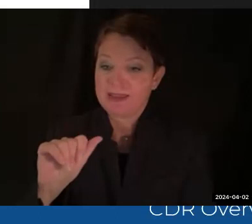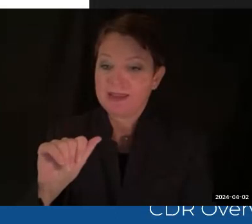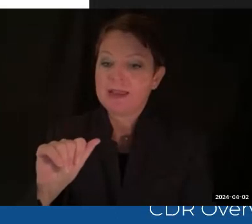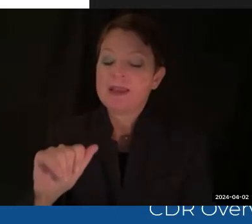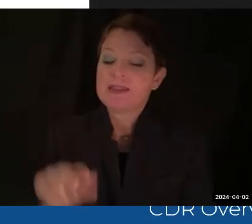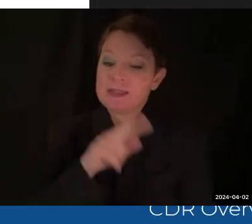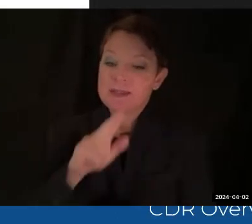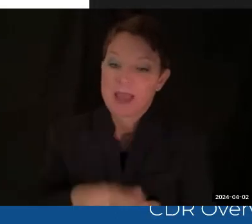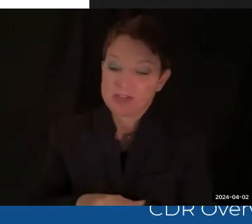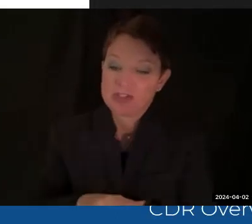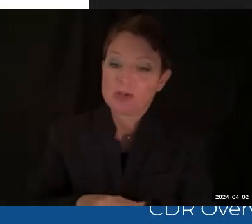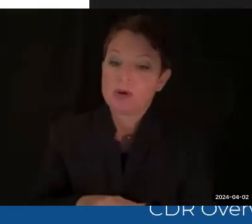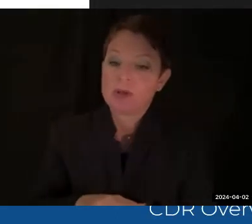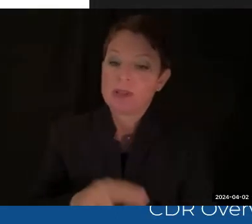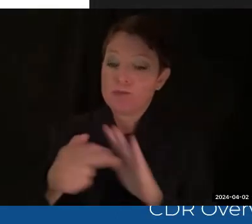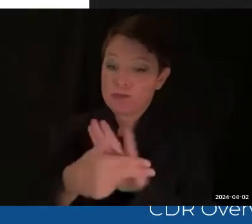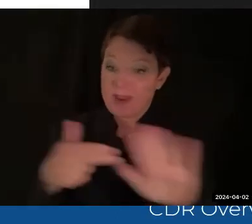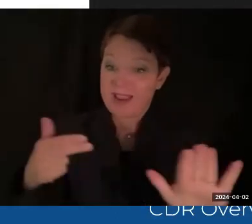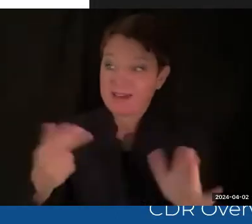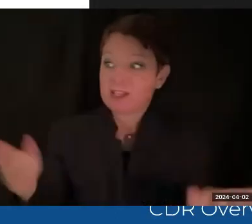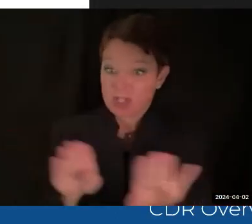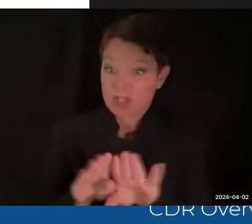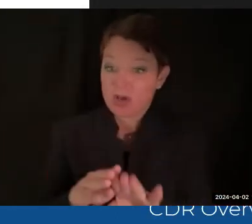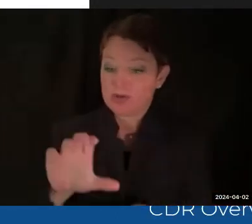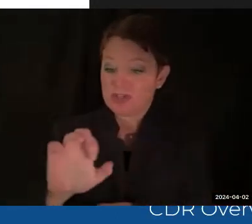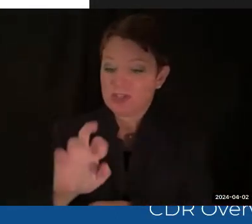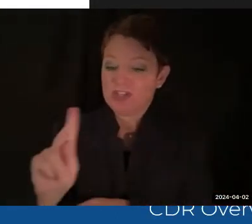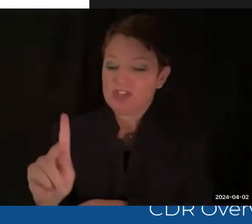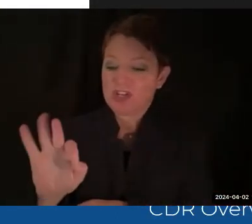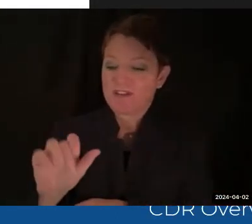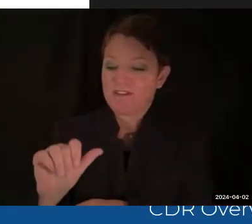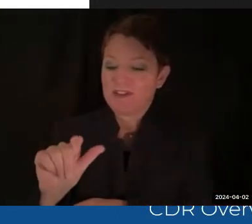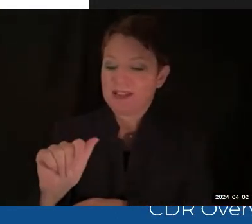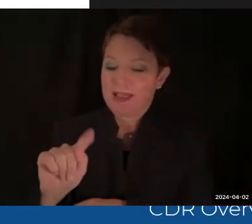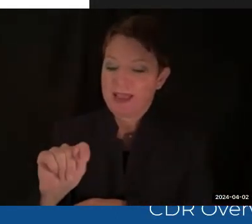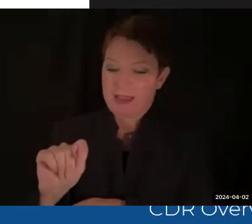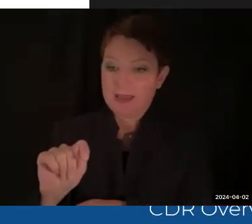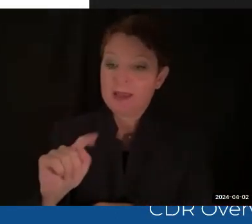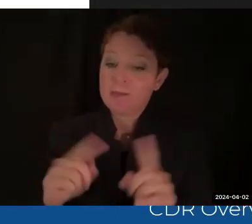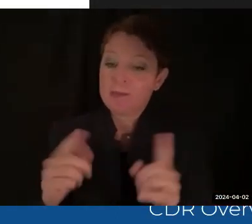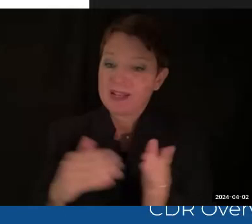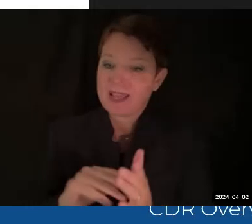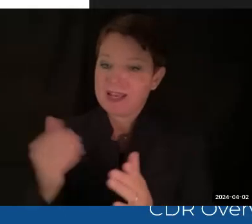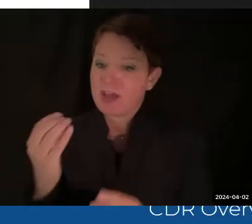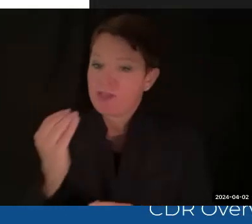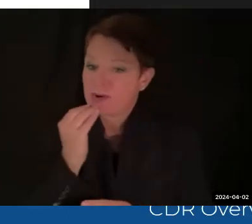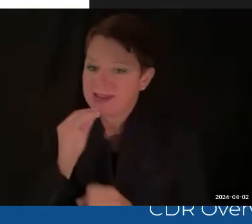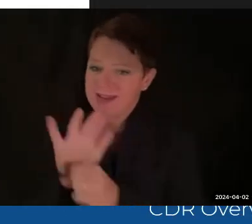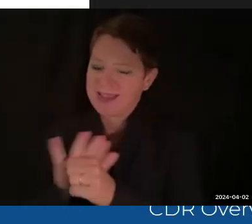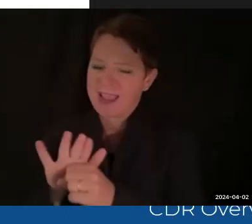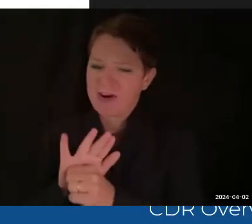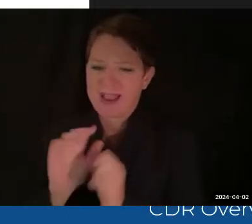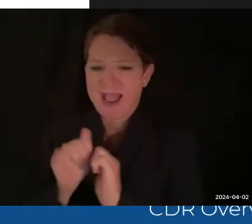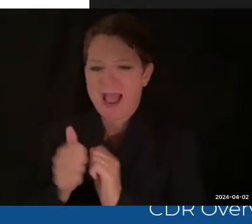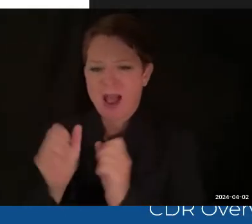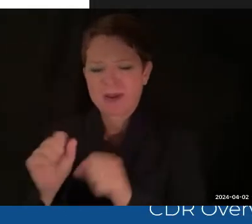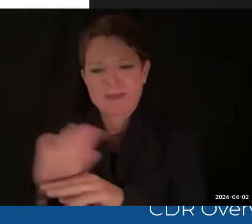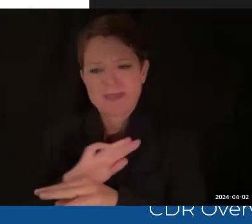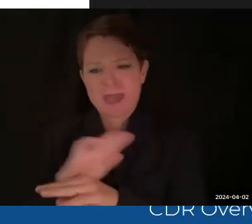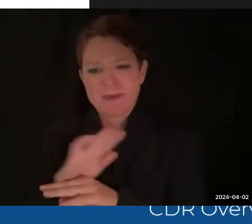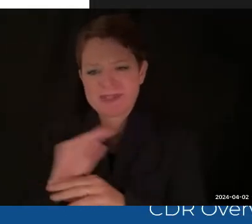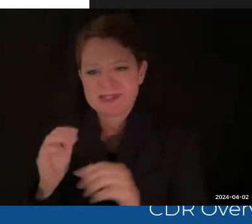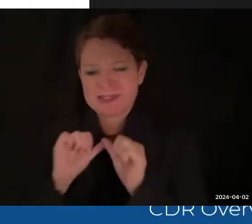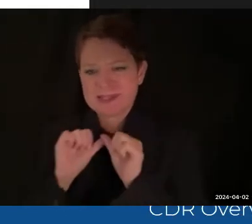brand, has closed. So with the plans for another eating area, how can that business